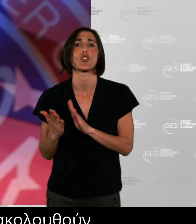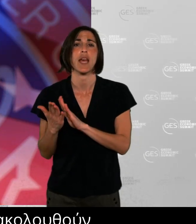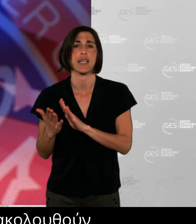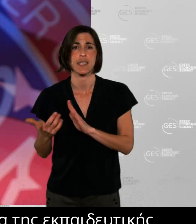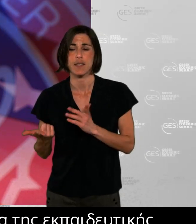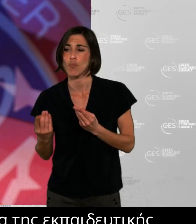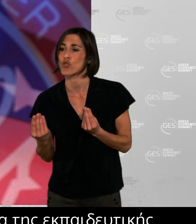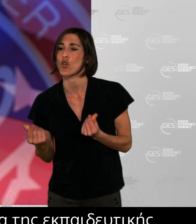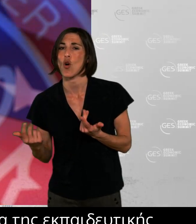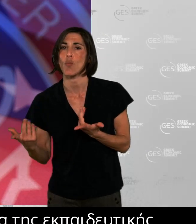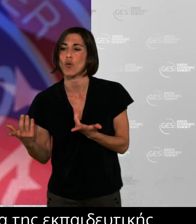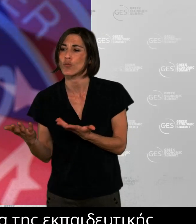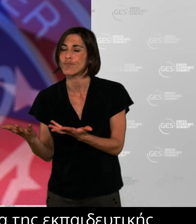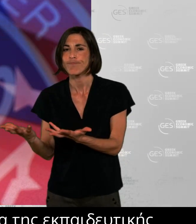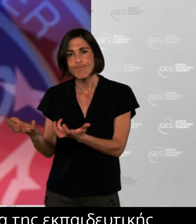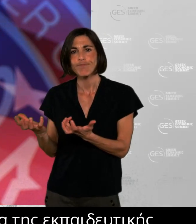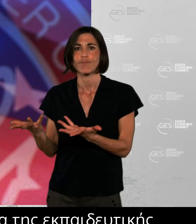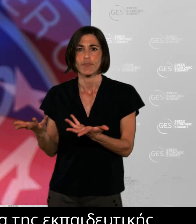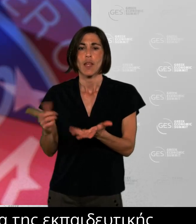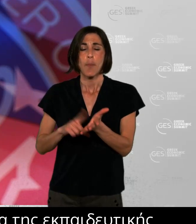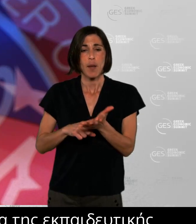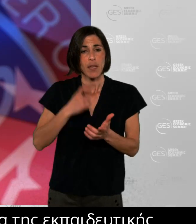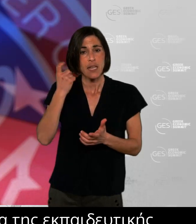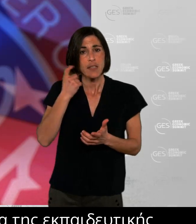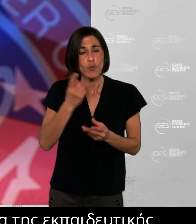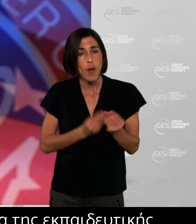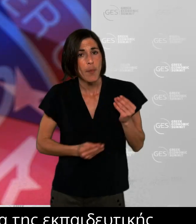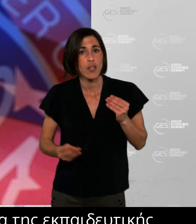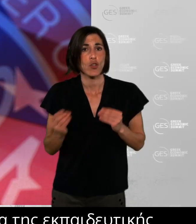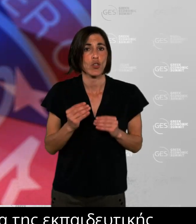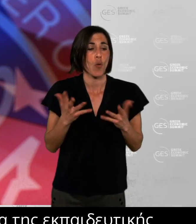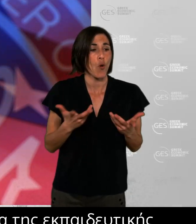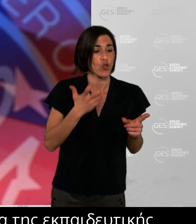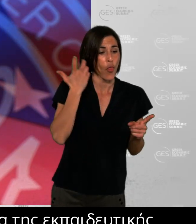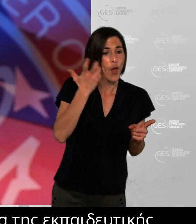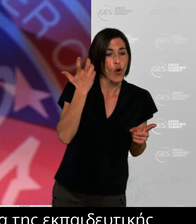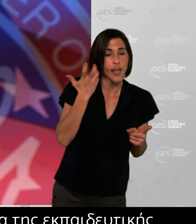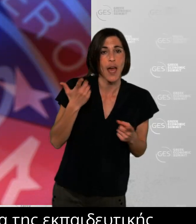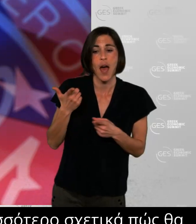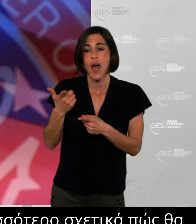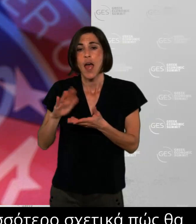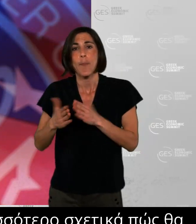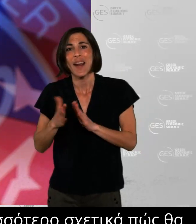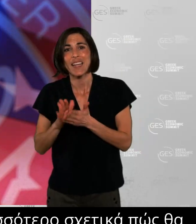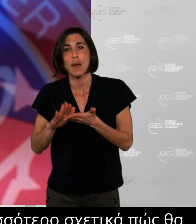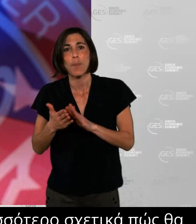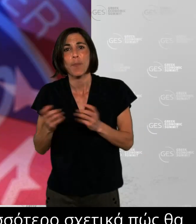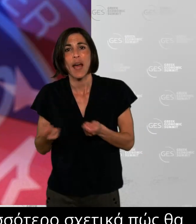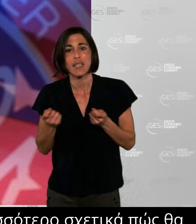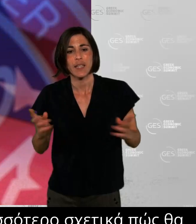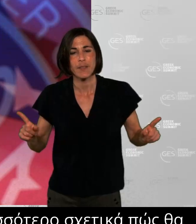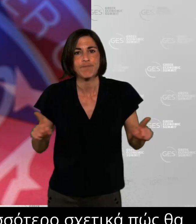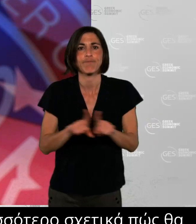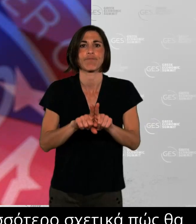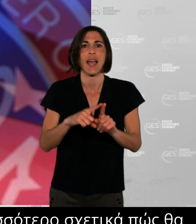how we are blending theory and practice more effectively, so students are just not learning about how things have been done historically or theoretically,